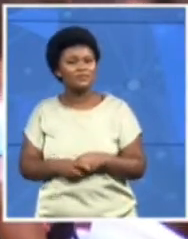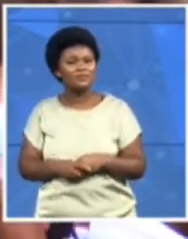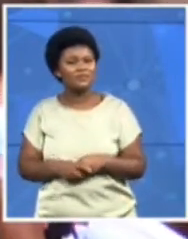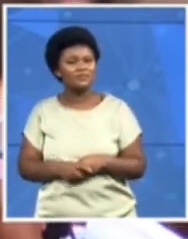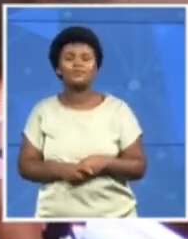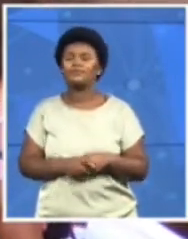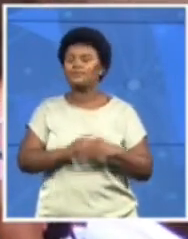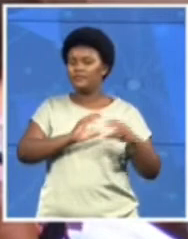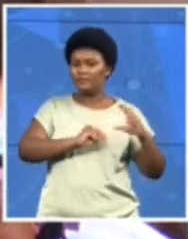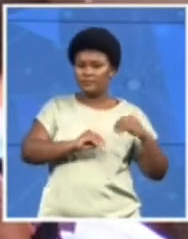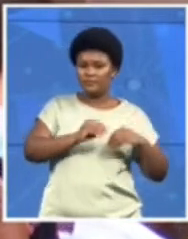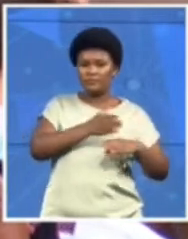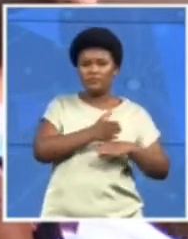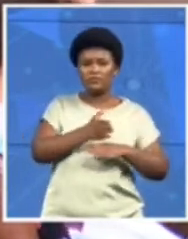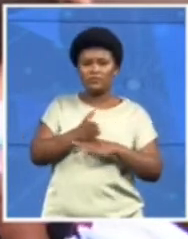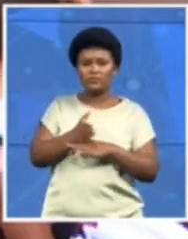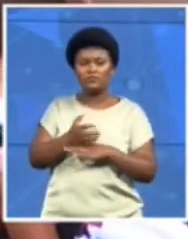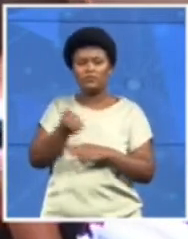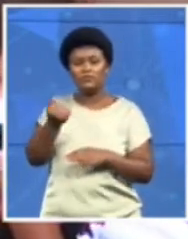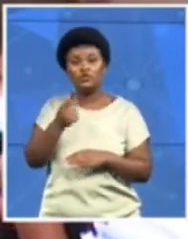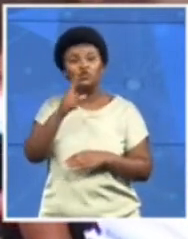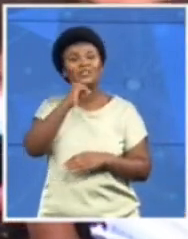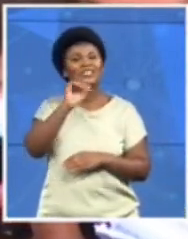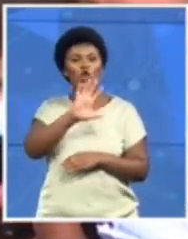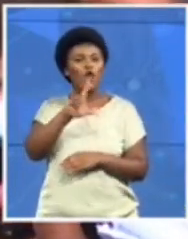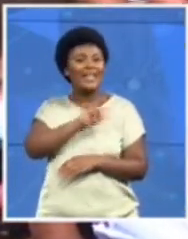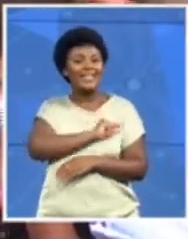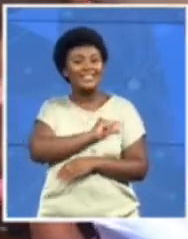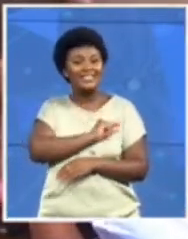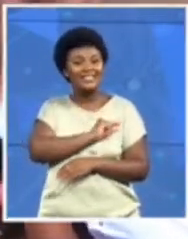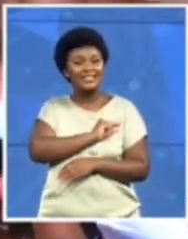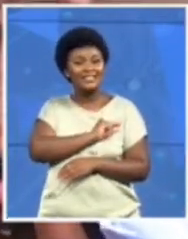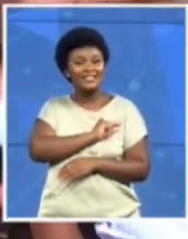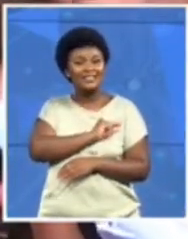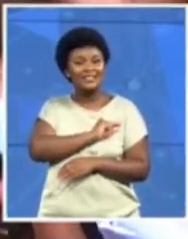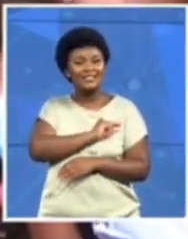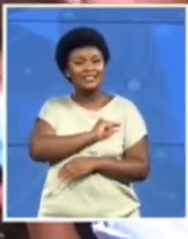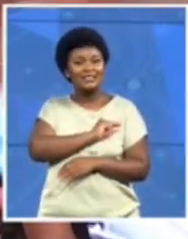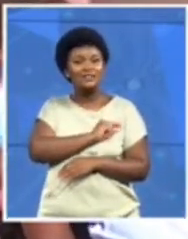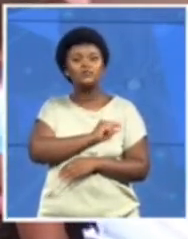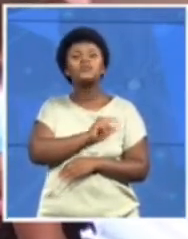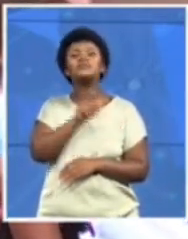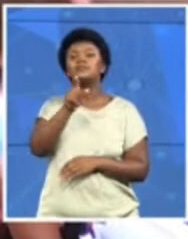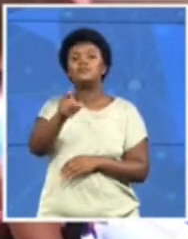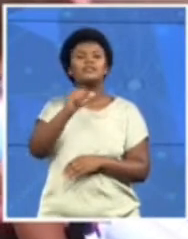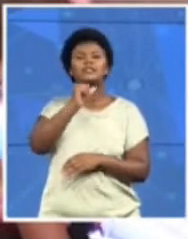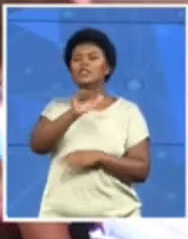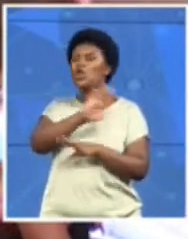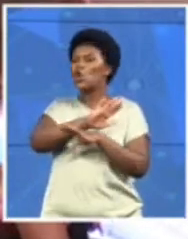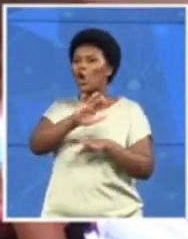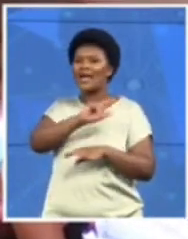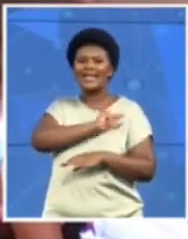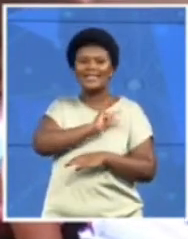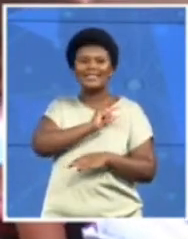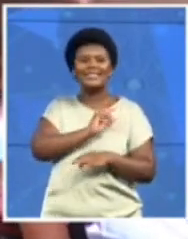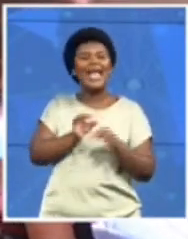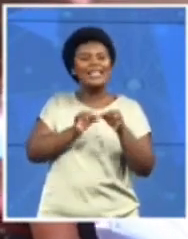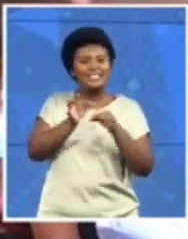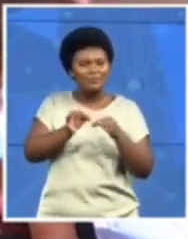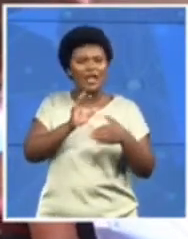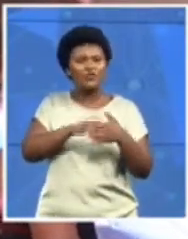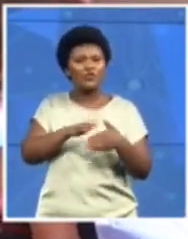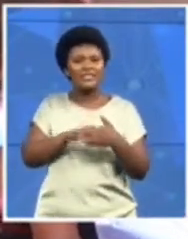saying he's not pleading guilty, however he raised his hand. He's pleading not guilty. Okay, explain the hand raising. No, when I say he raised his hand, it was